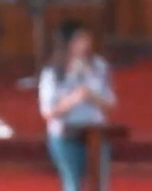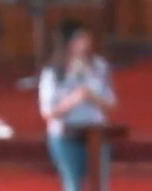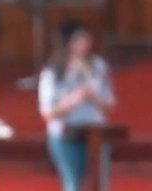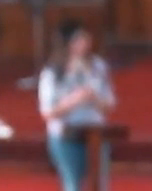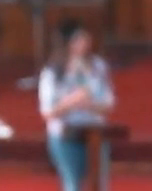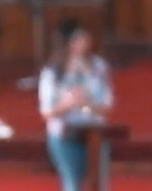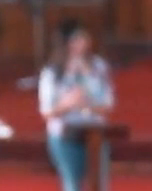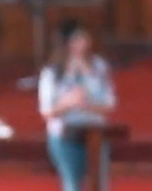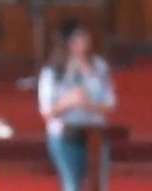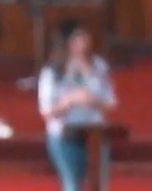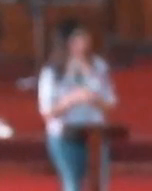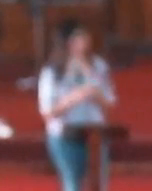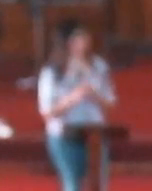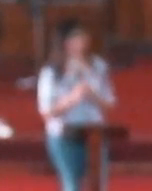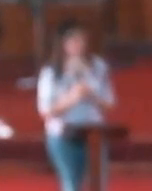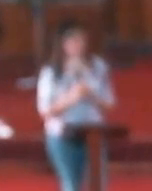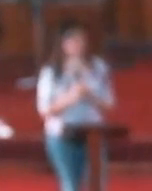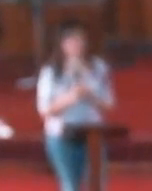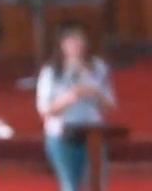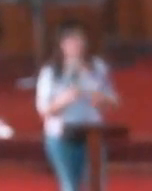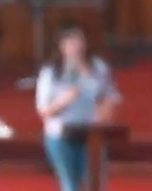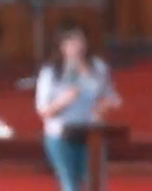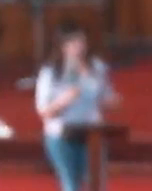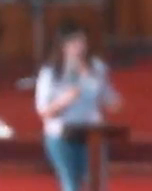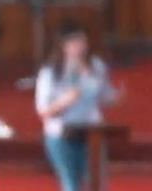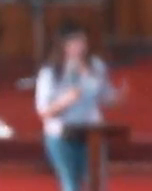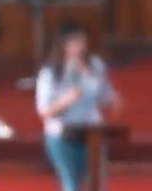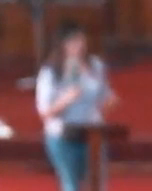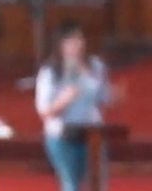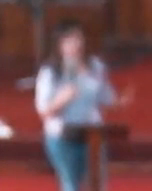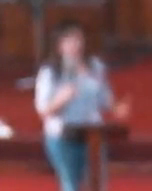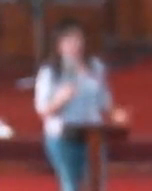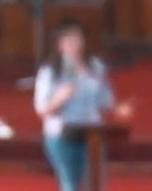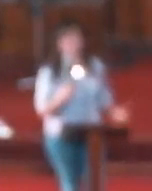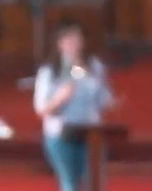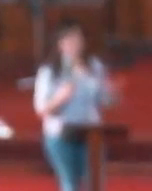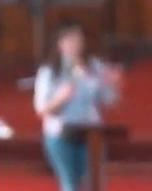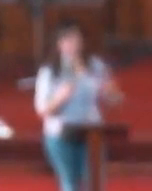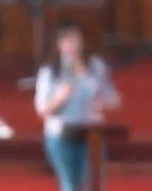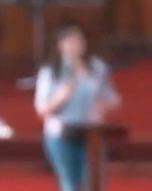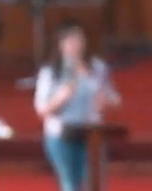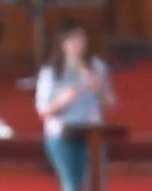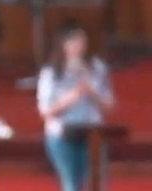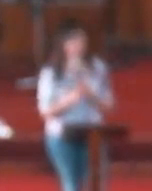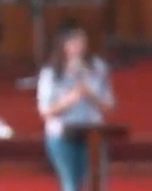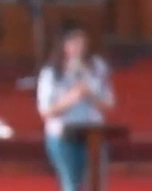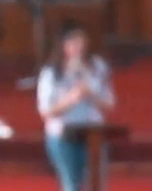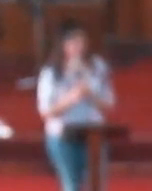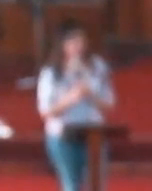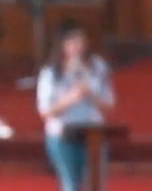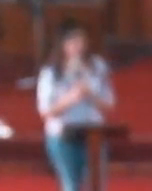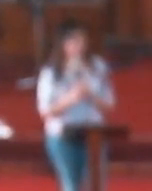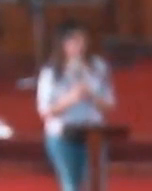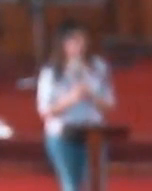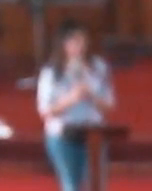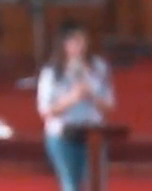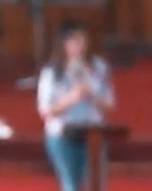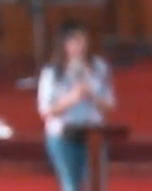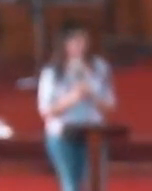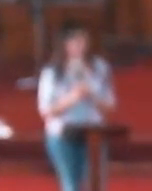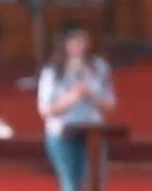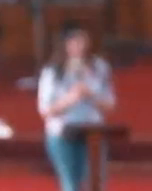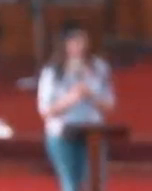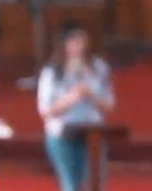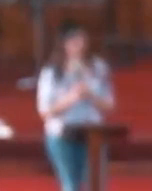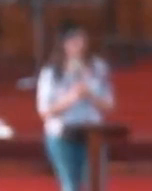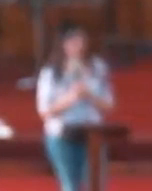dijo, y aquí estoy en la quiebra otra vez. And then he walks out and he goes, here I am broke again, and the Lord spoke. And ¿me entienden